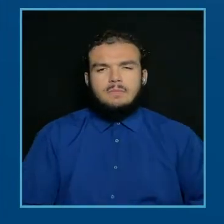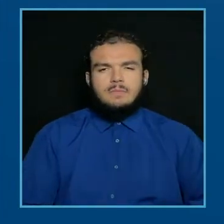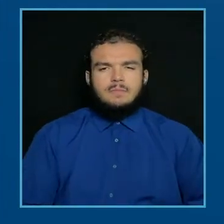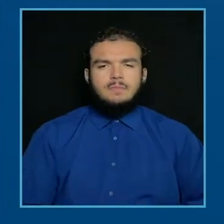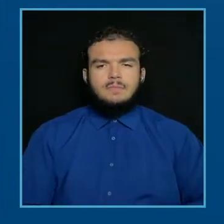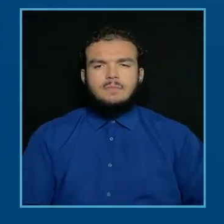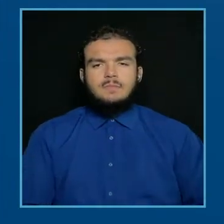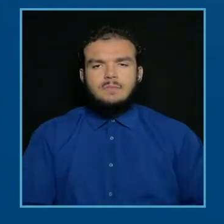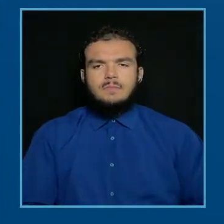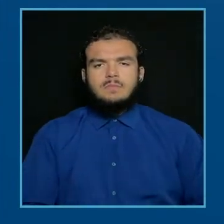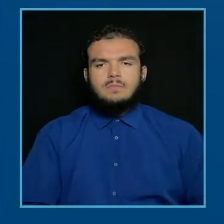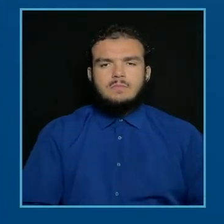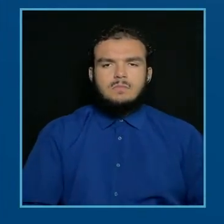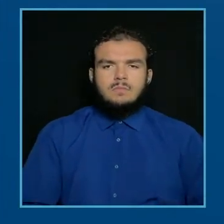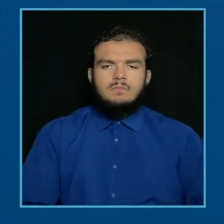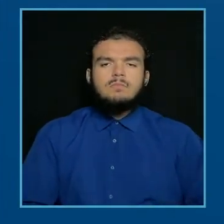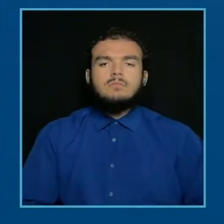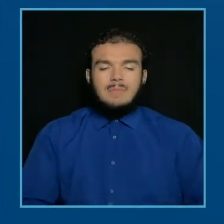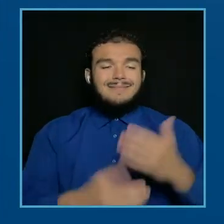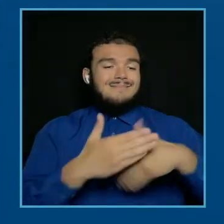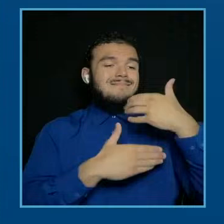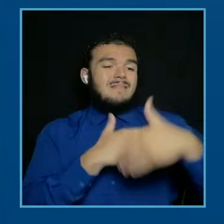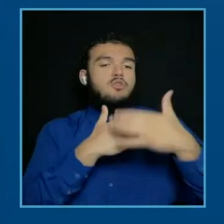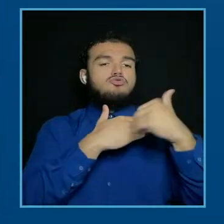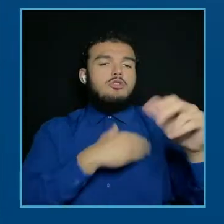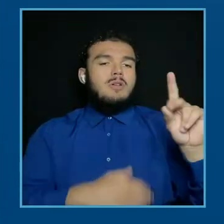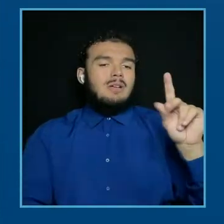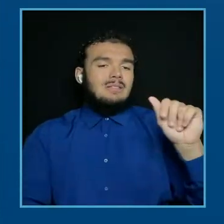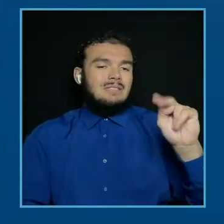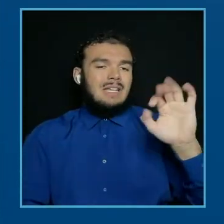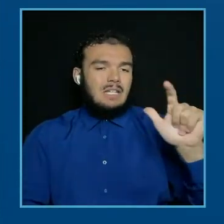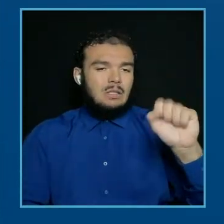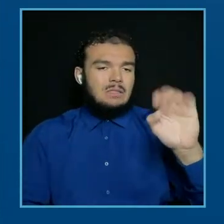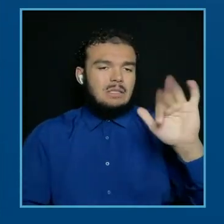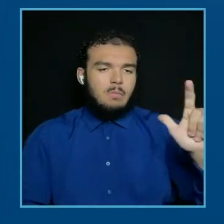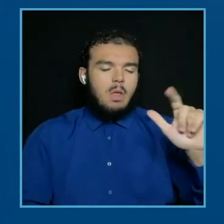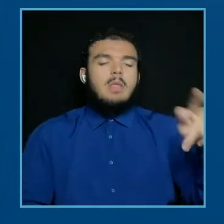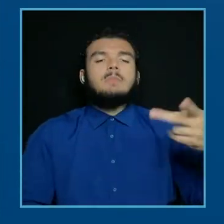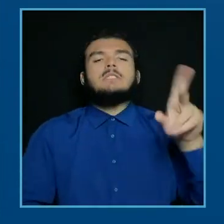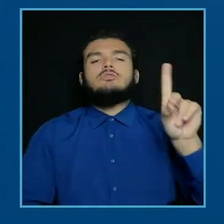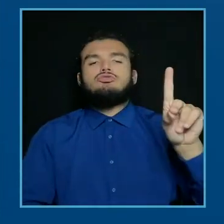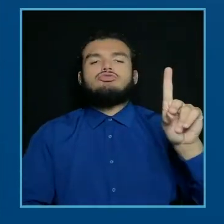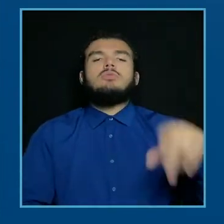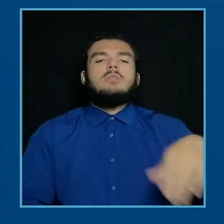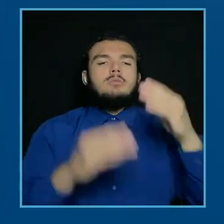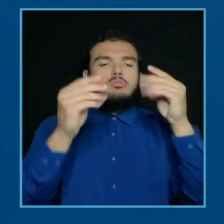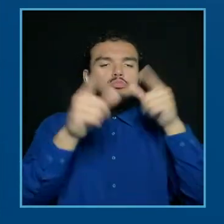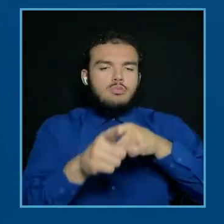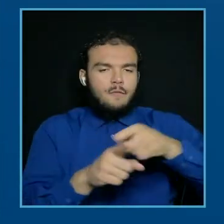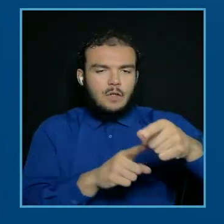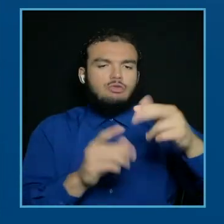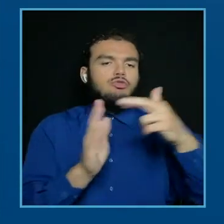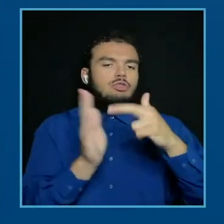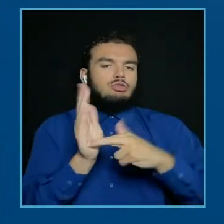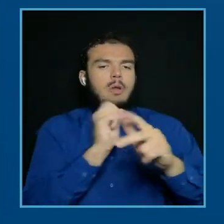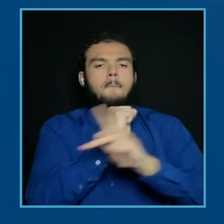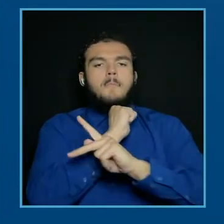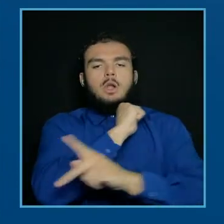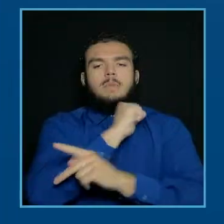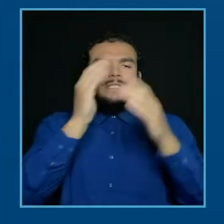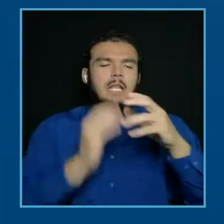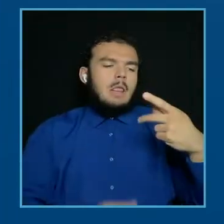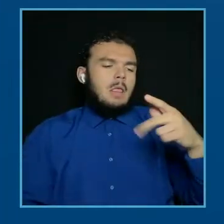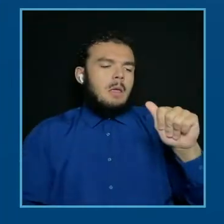Next, I call Daniel Siebold, PhD, professional registered parliamentarian,